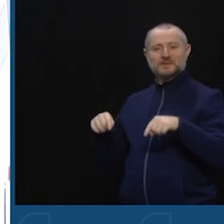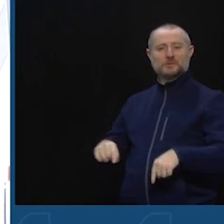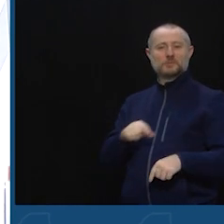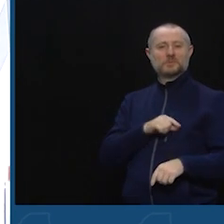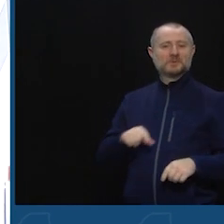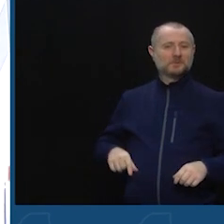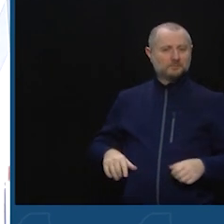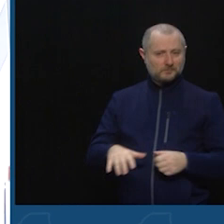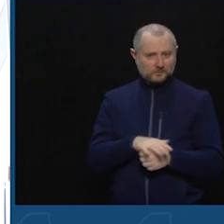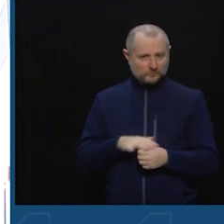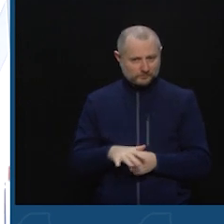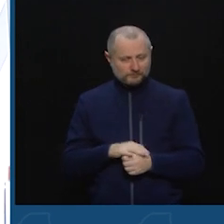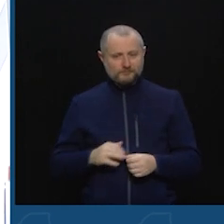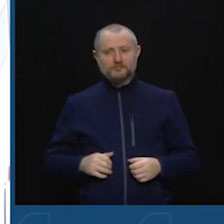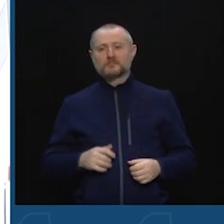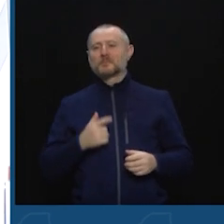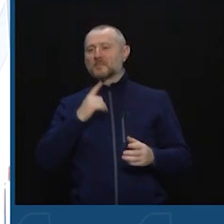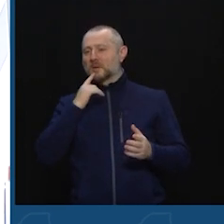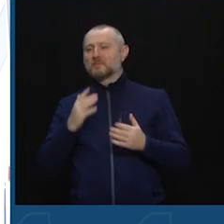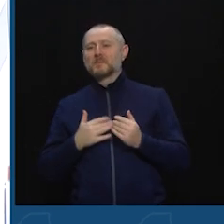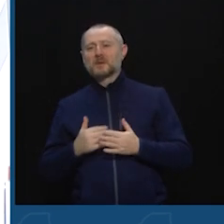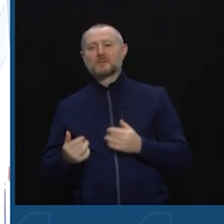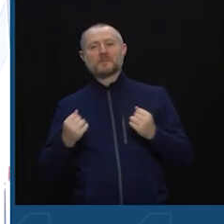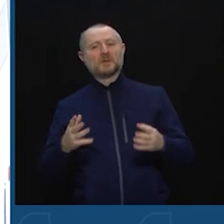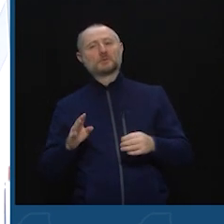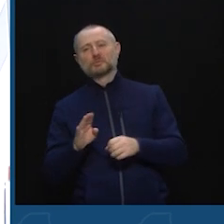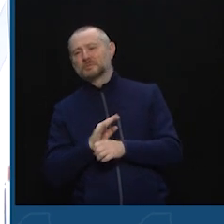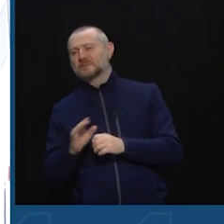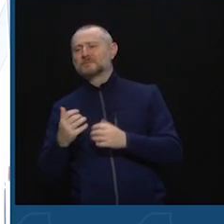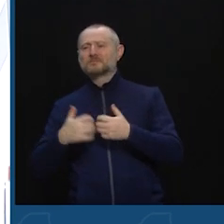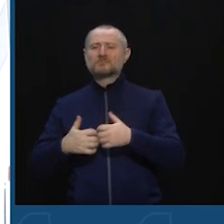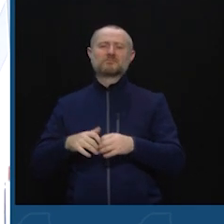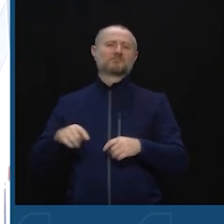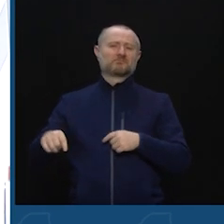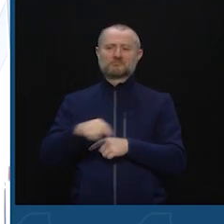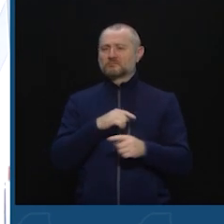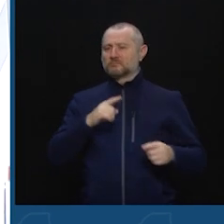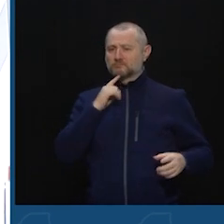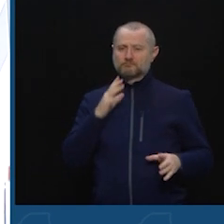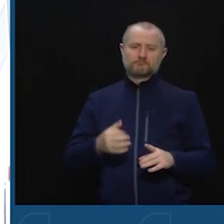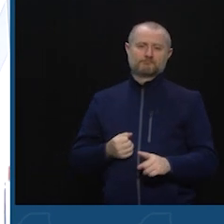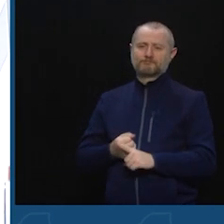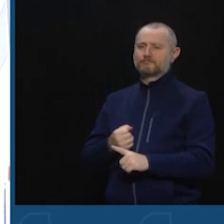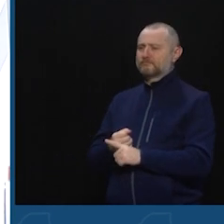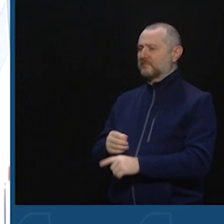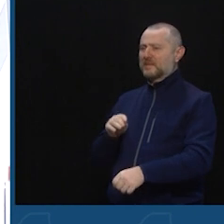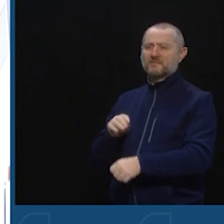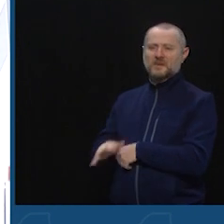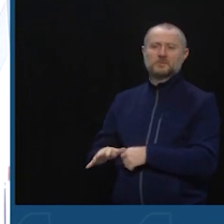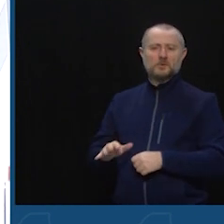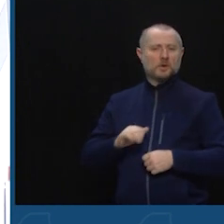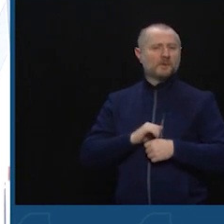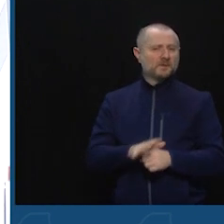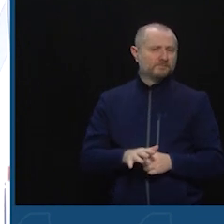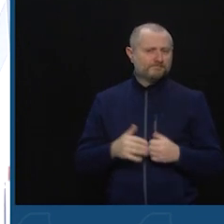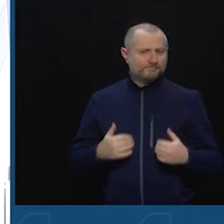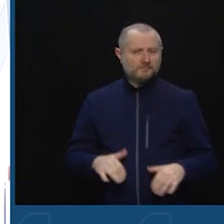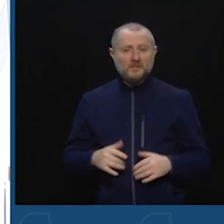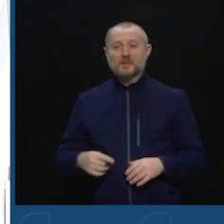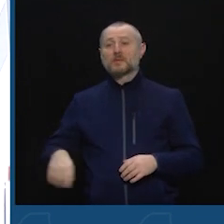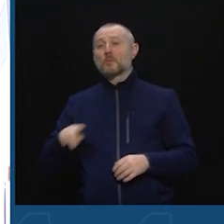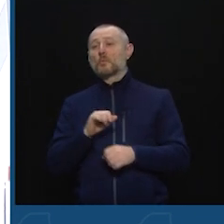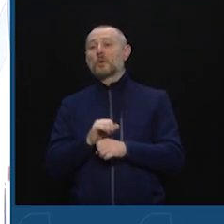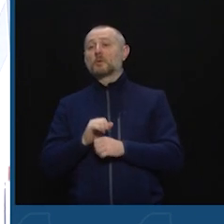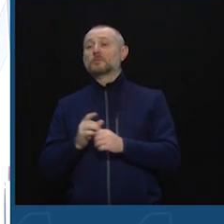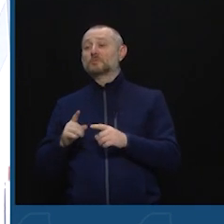Queens. And although so many industries have been hit hard by the COVID-19 pandemic, those who work in and